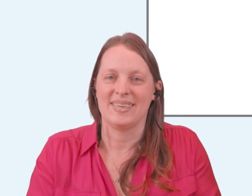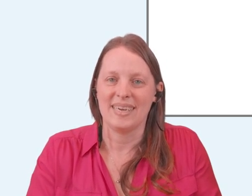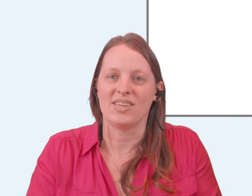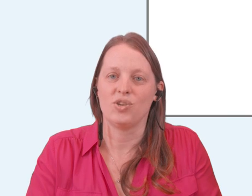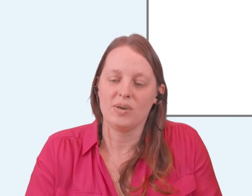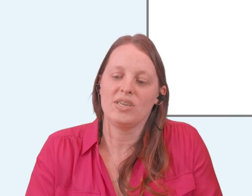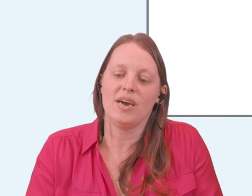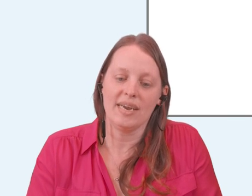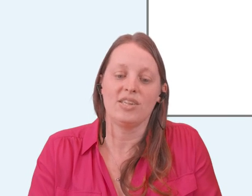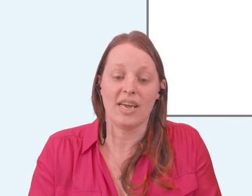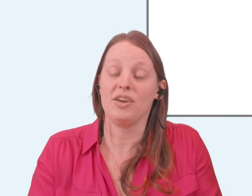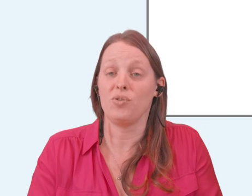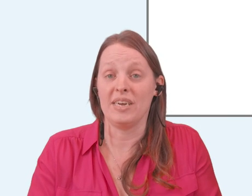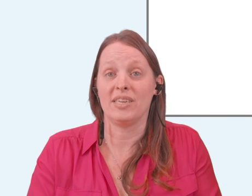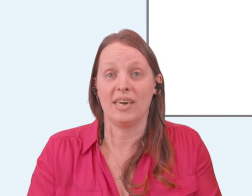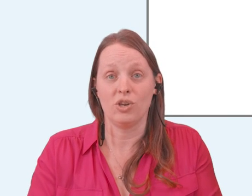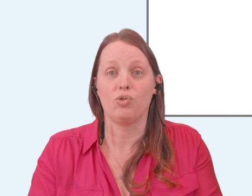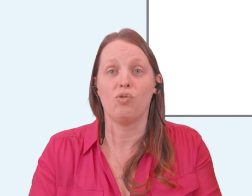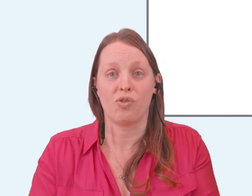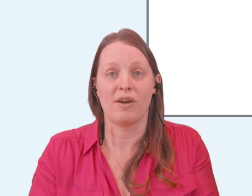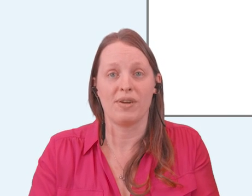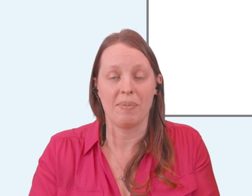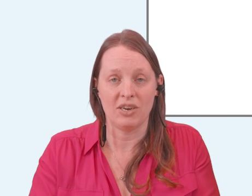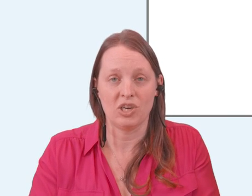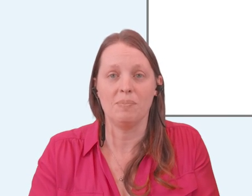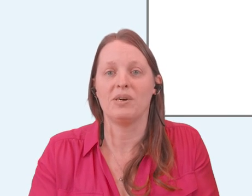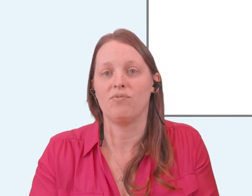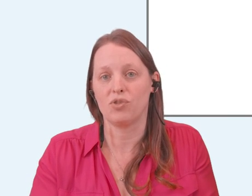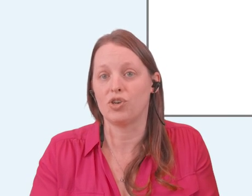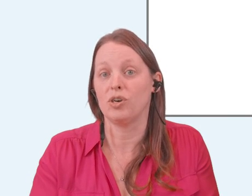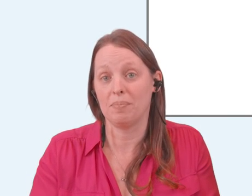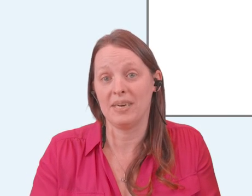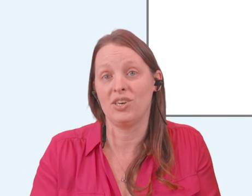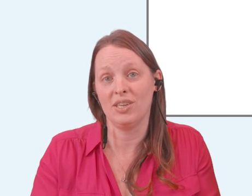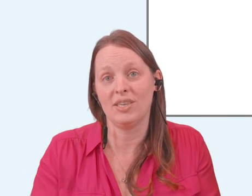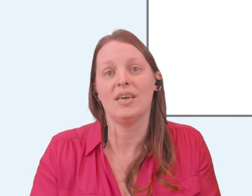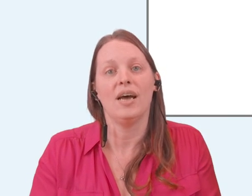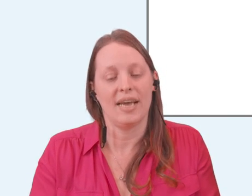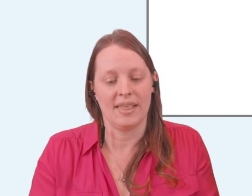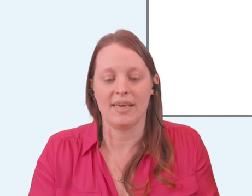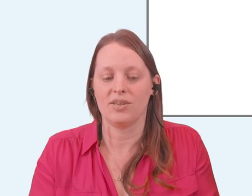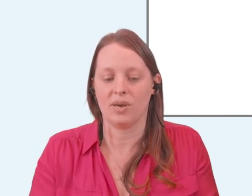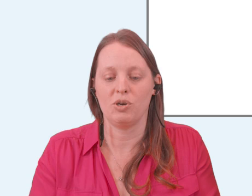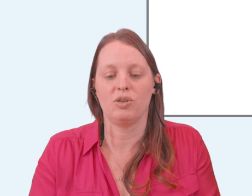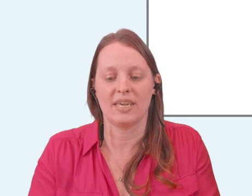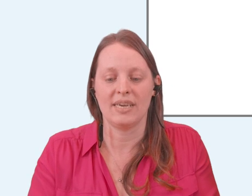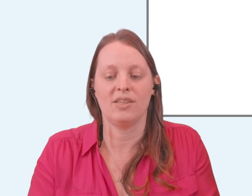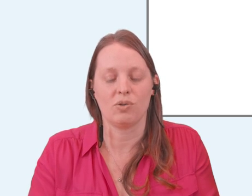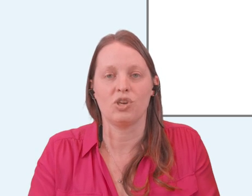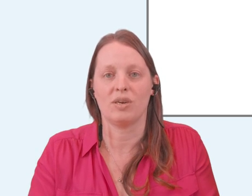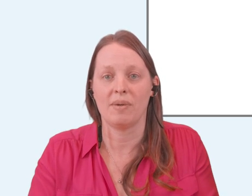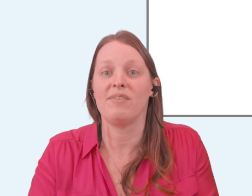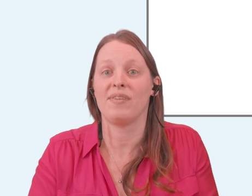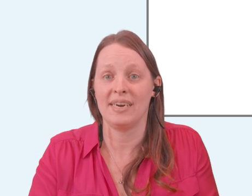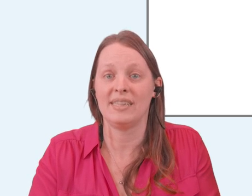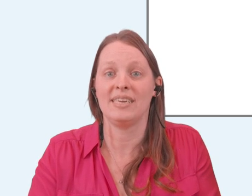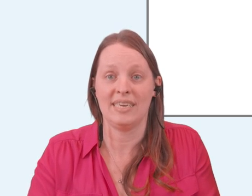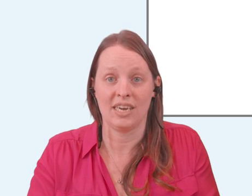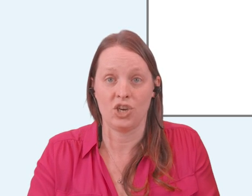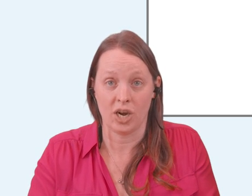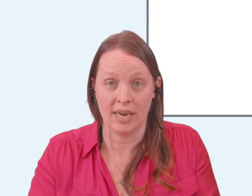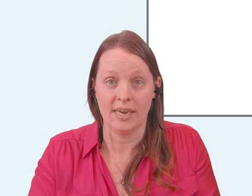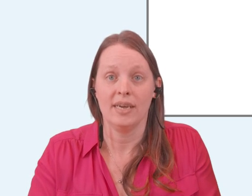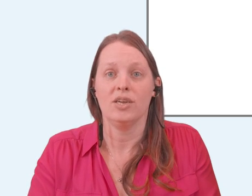Yes, yes. So it's not, I agree, it's not a tool for every patient, but for certain patients, I think someone who's asking this question might find